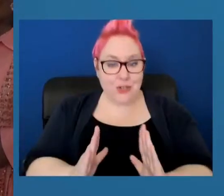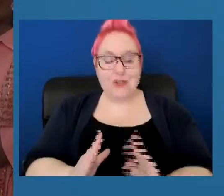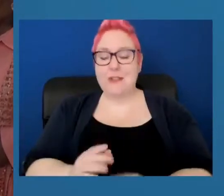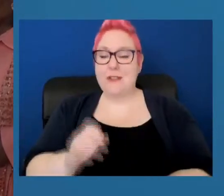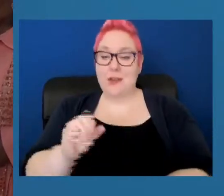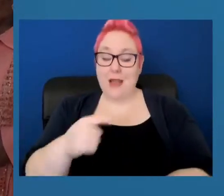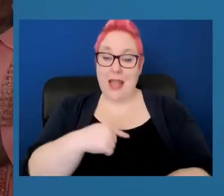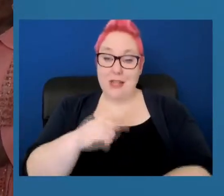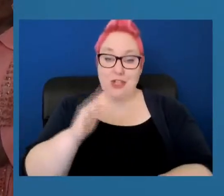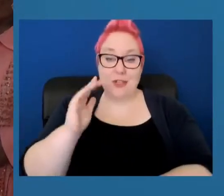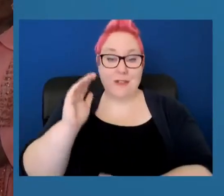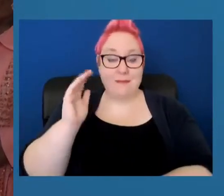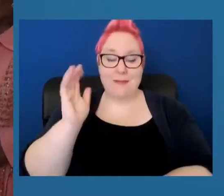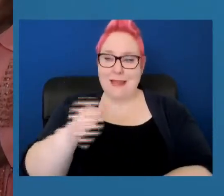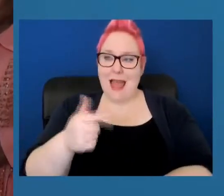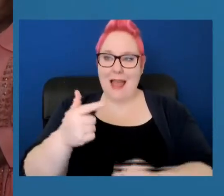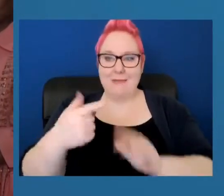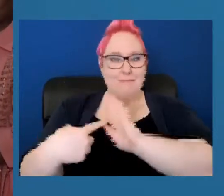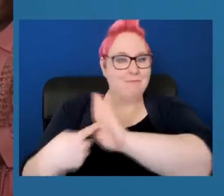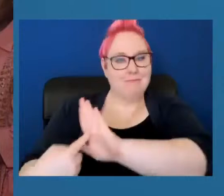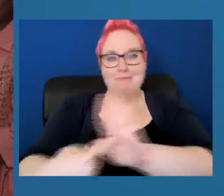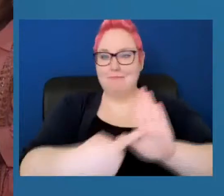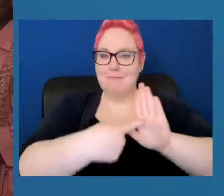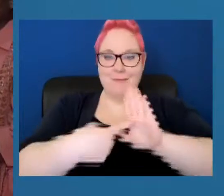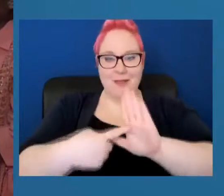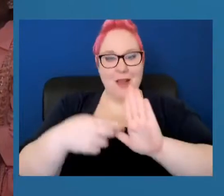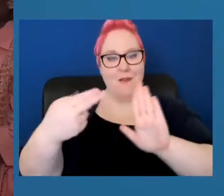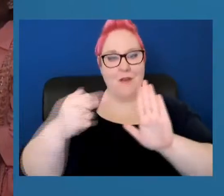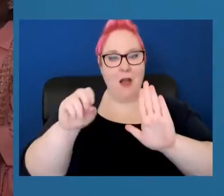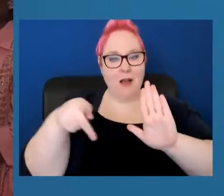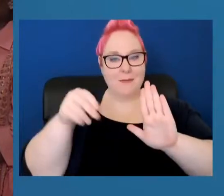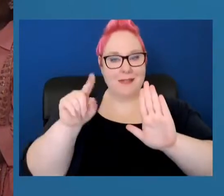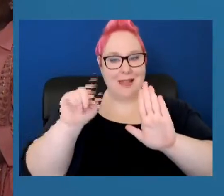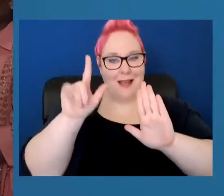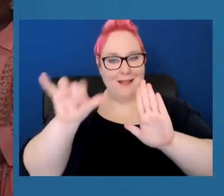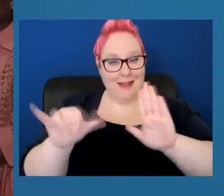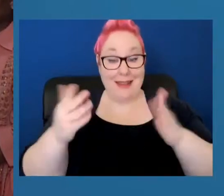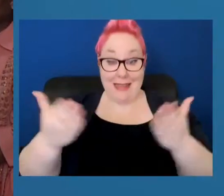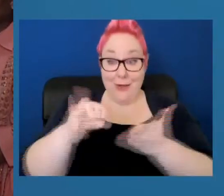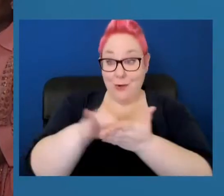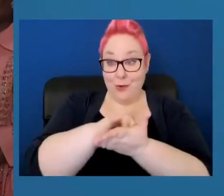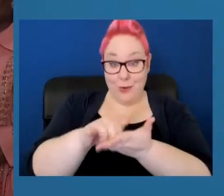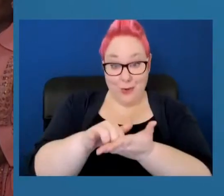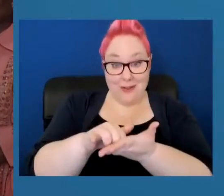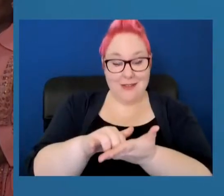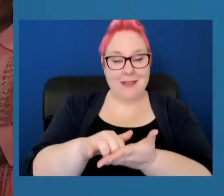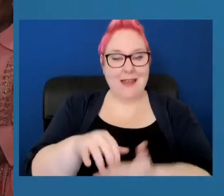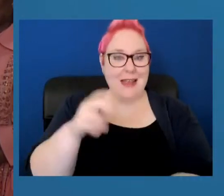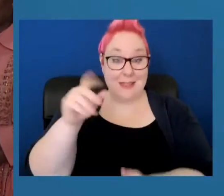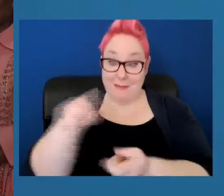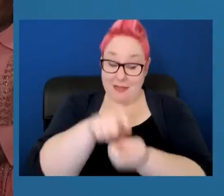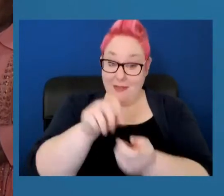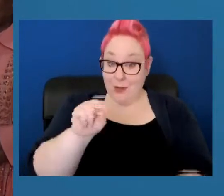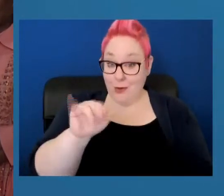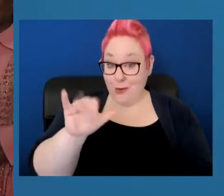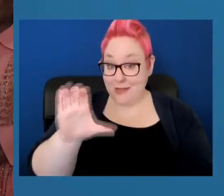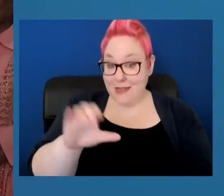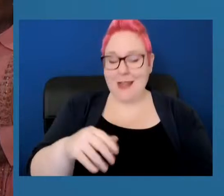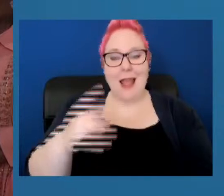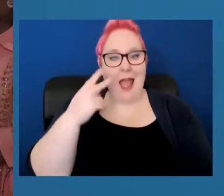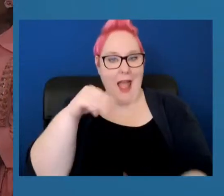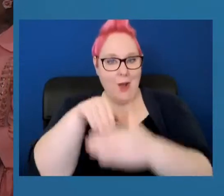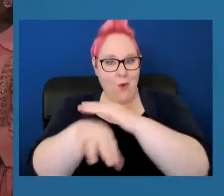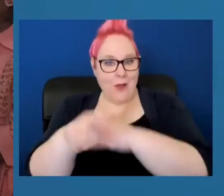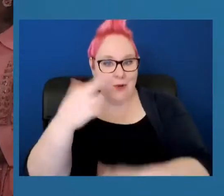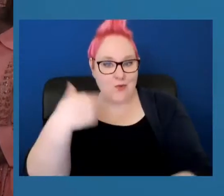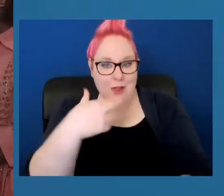on hospitality, particularly here in New York City. I see your faces. I walk into restaurants,